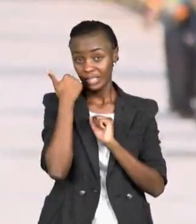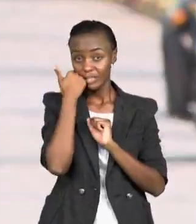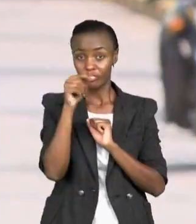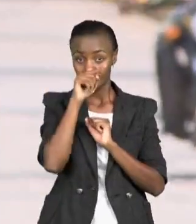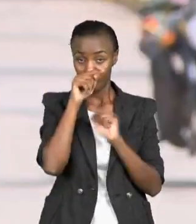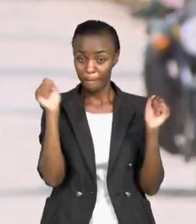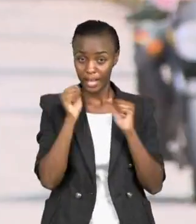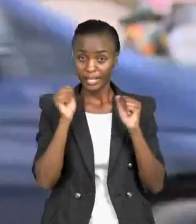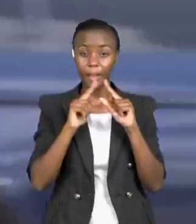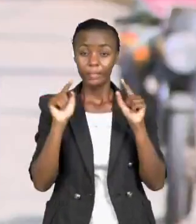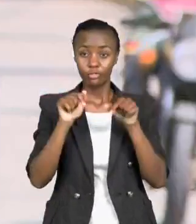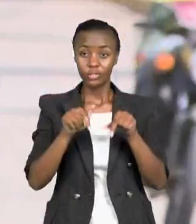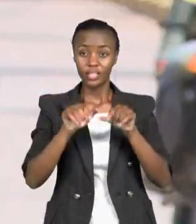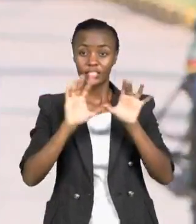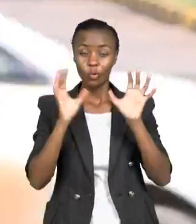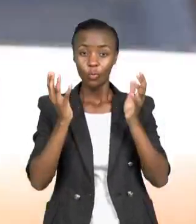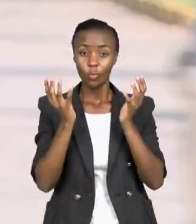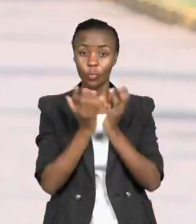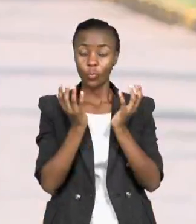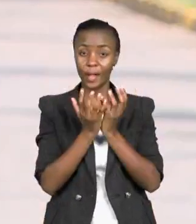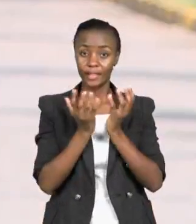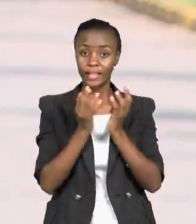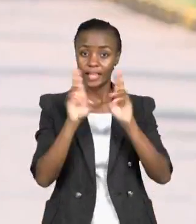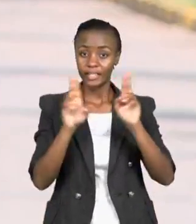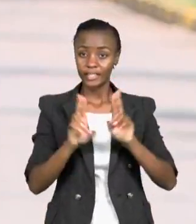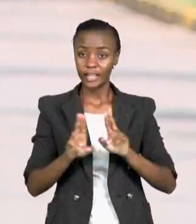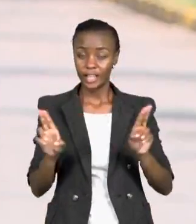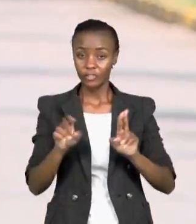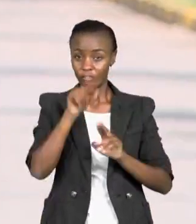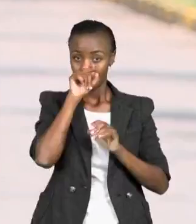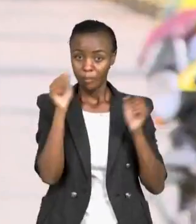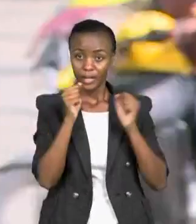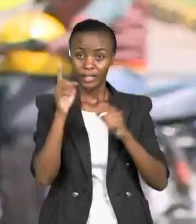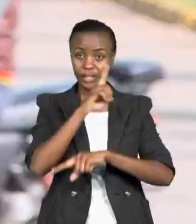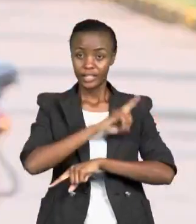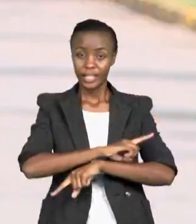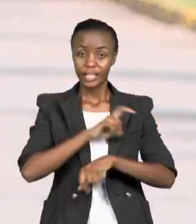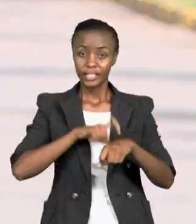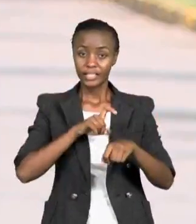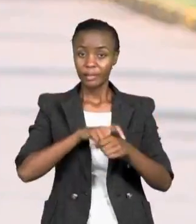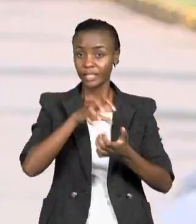marks the International World Malaria Day at a time when the prevalence rate is at a steady decrease.